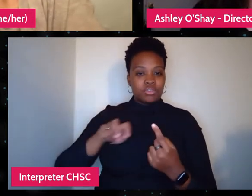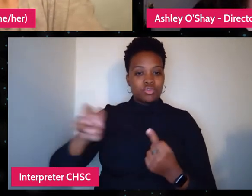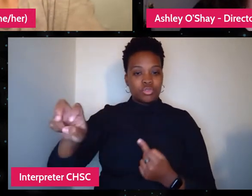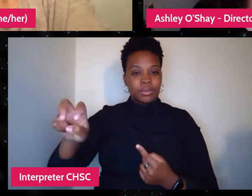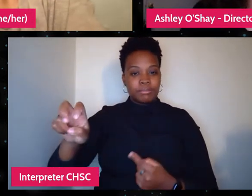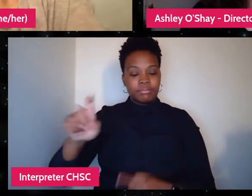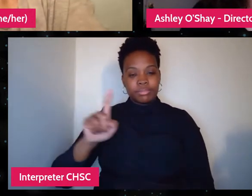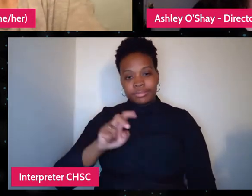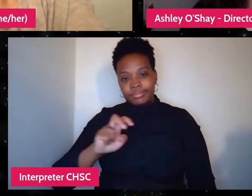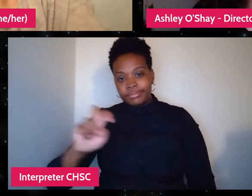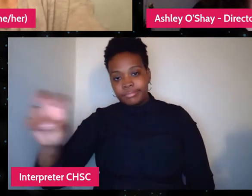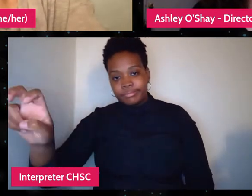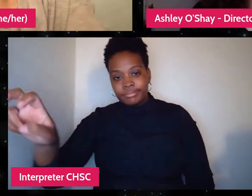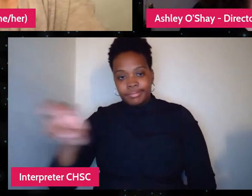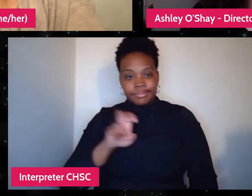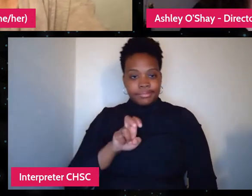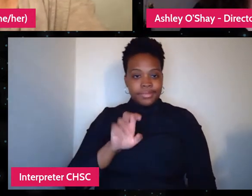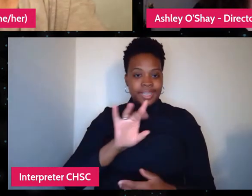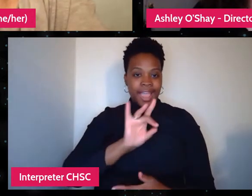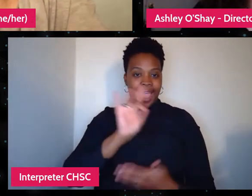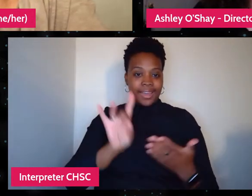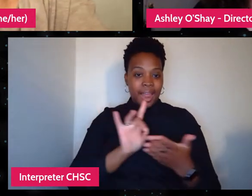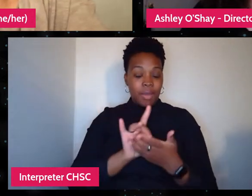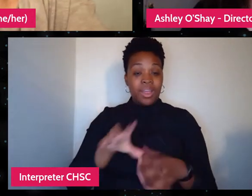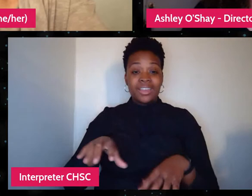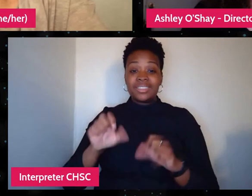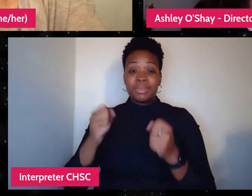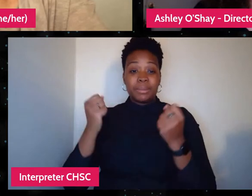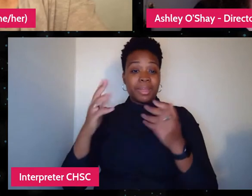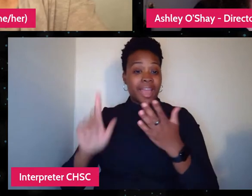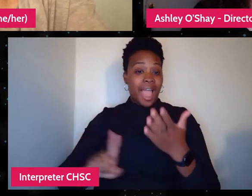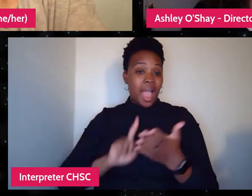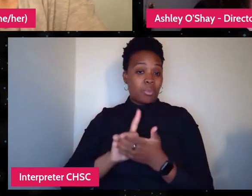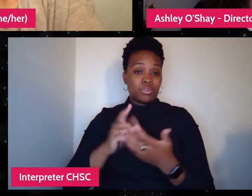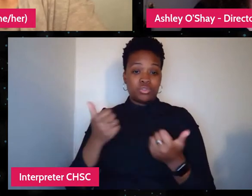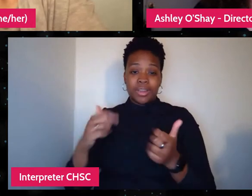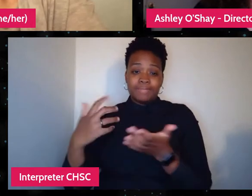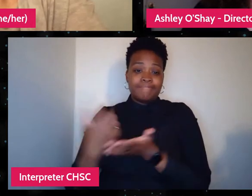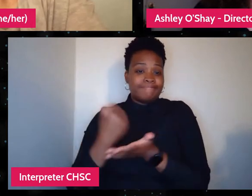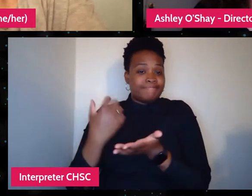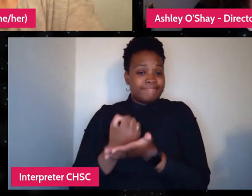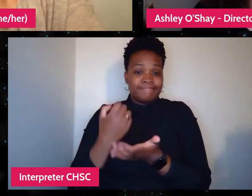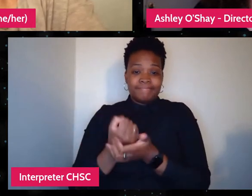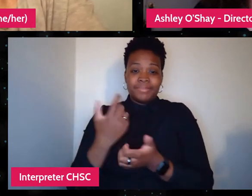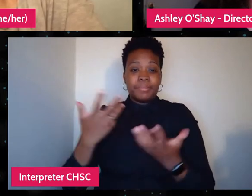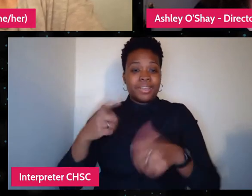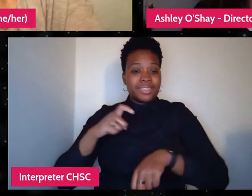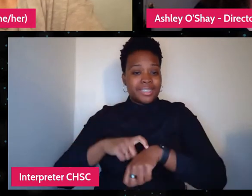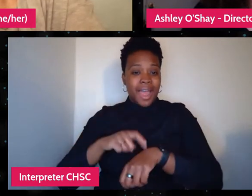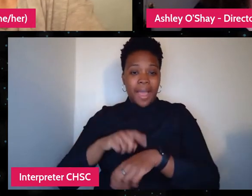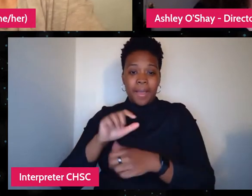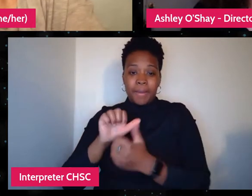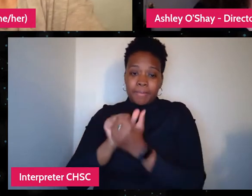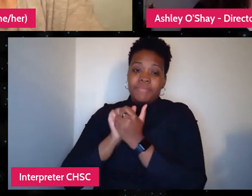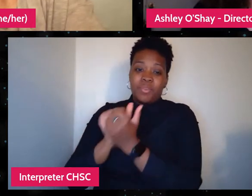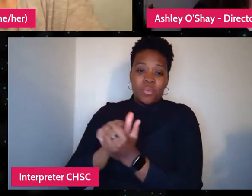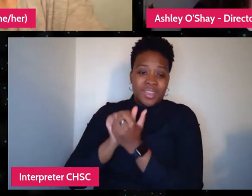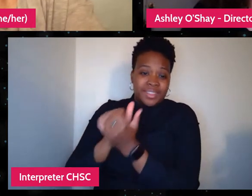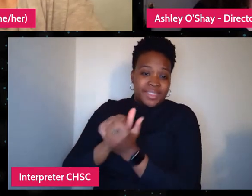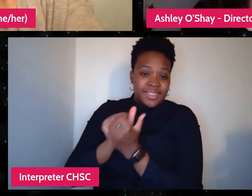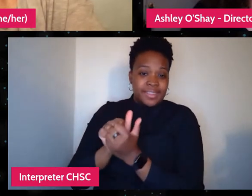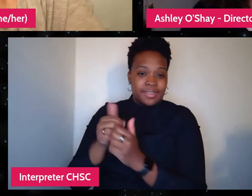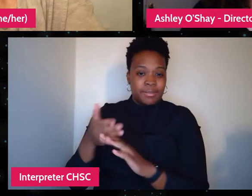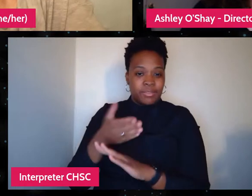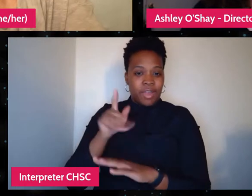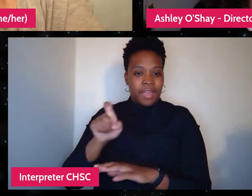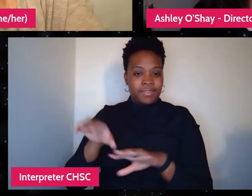And, you know, they're spending multiple hours in there just trying to spend as much time as possible with him before they have to leave. And